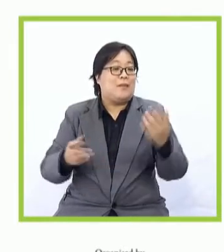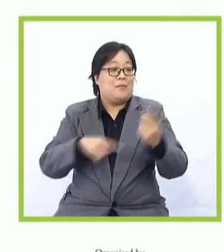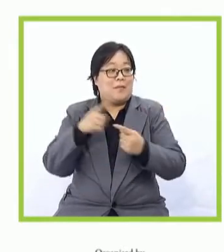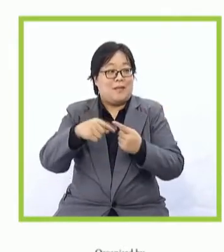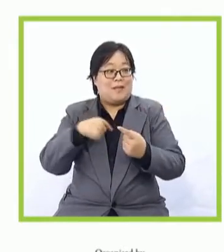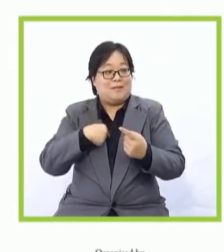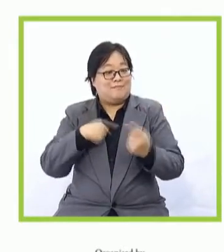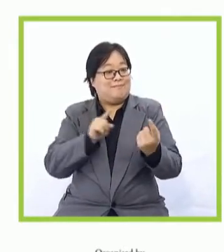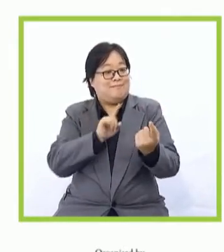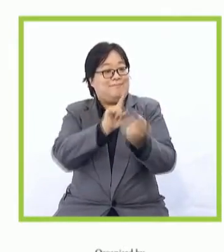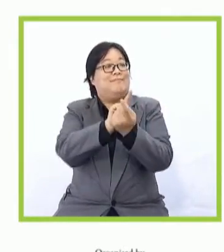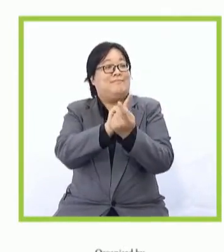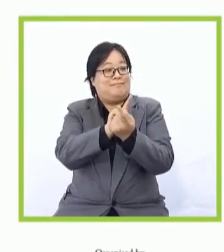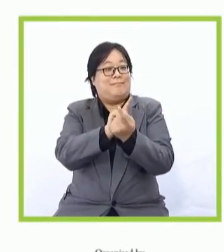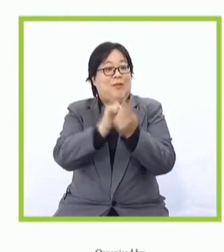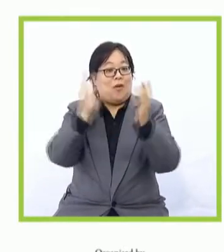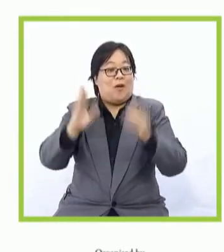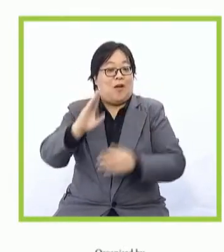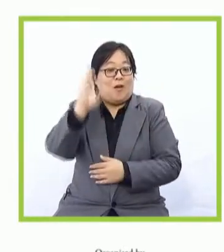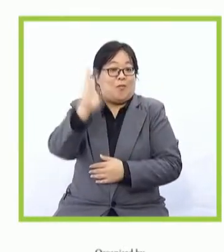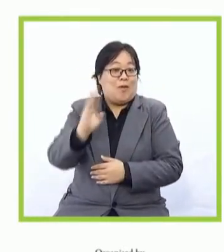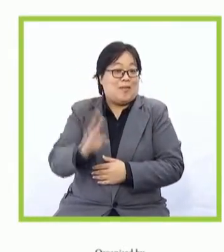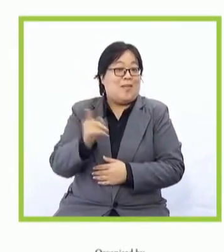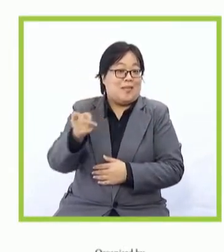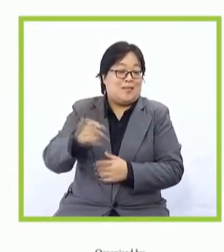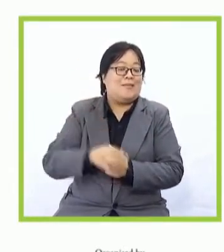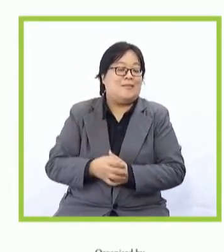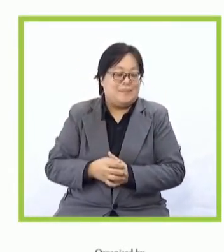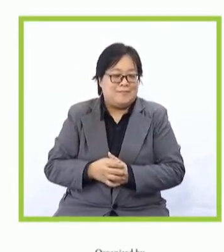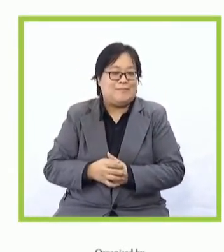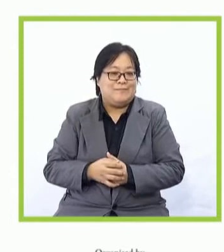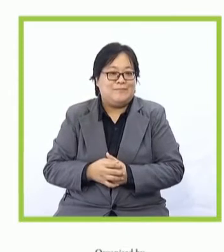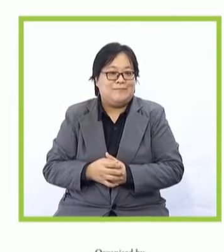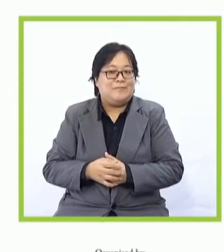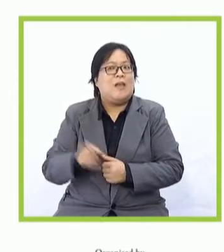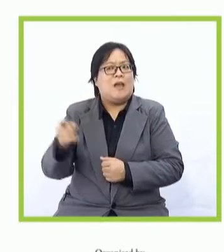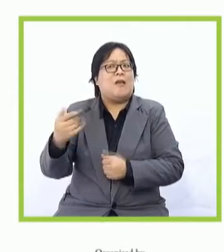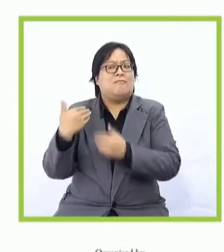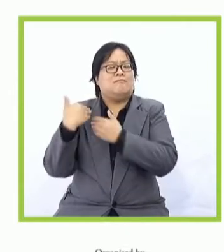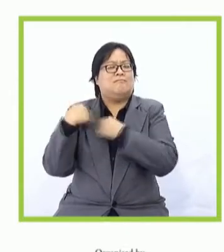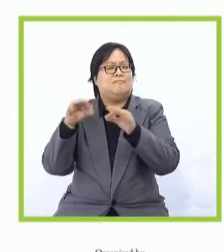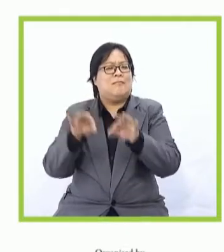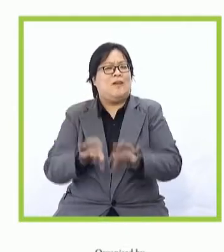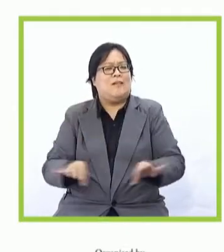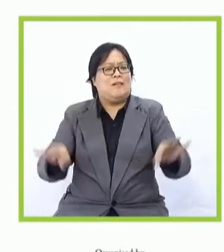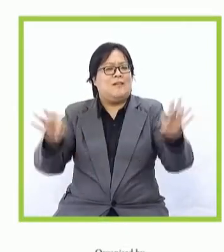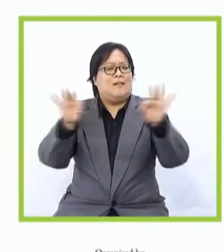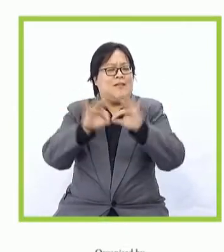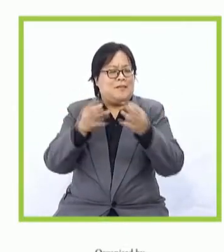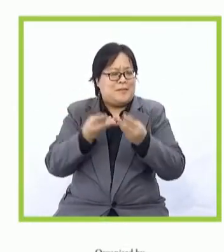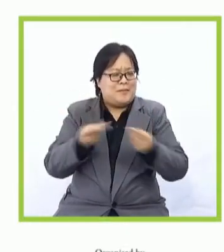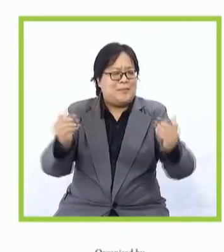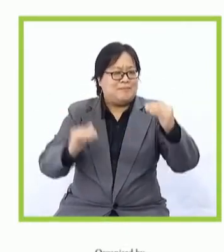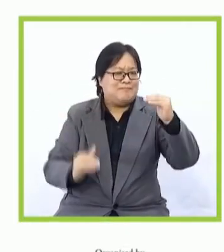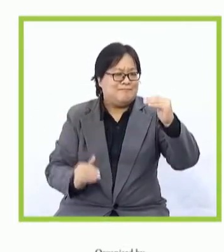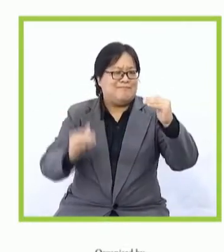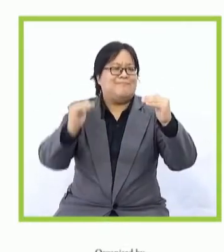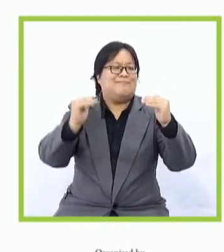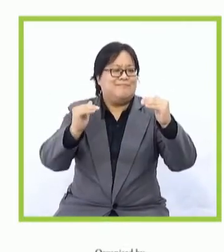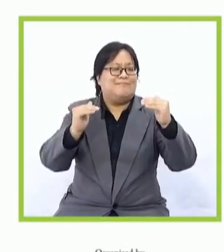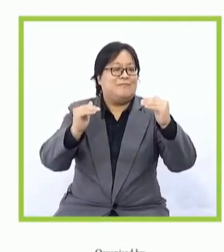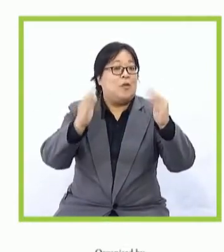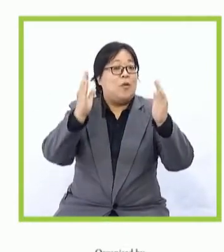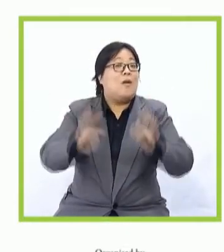met with those Brazilians, for example, who had played such a key role in tackling inequality, ordinary